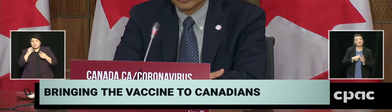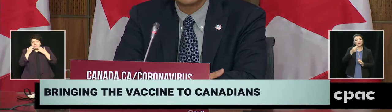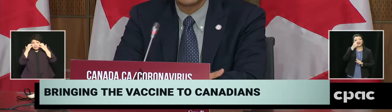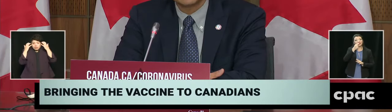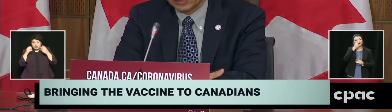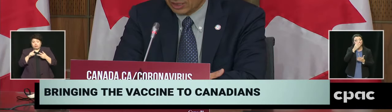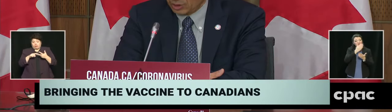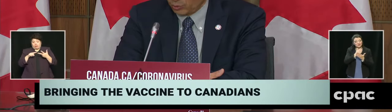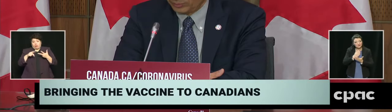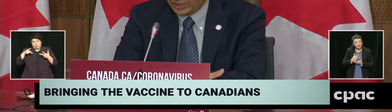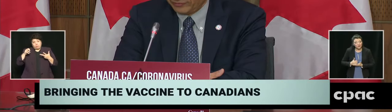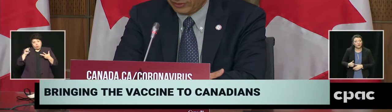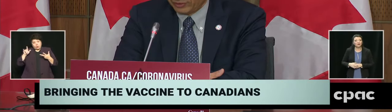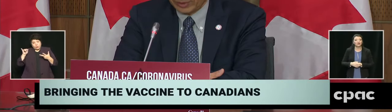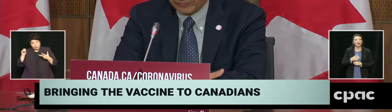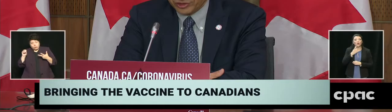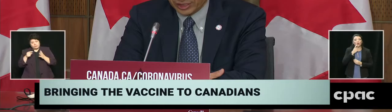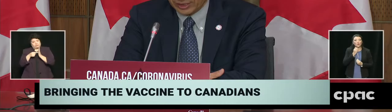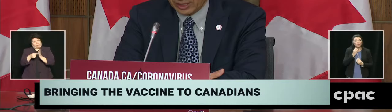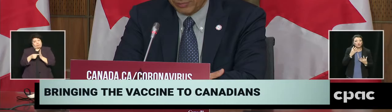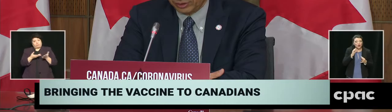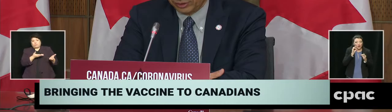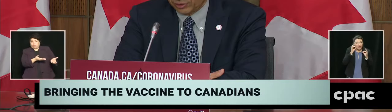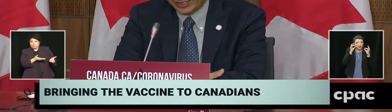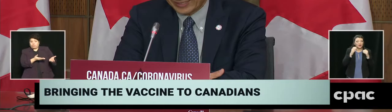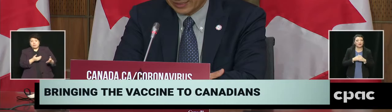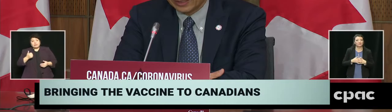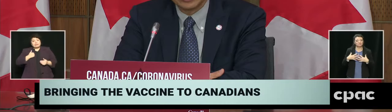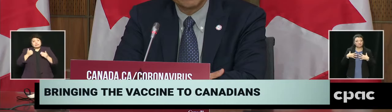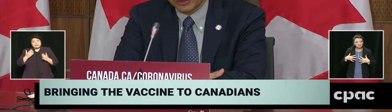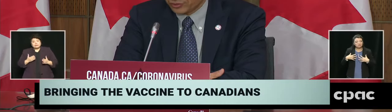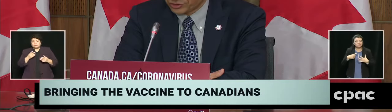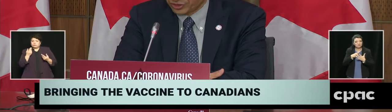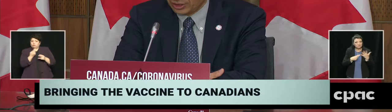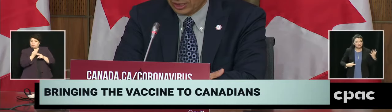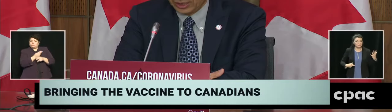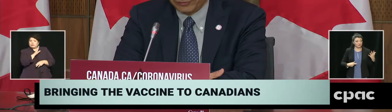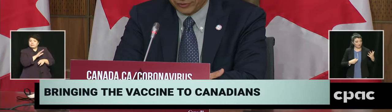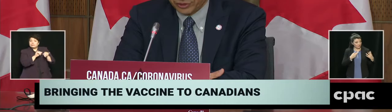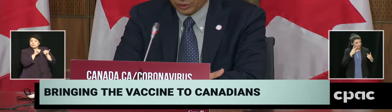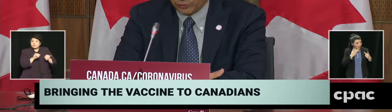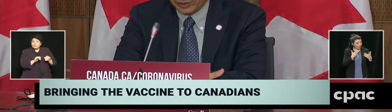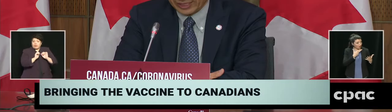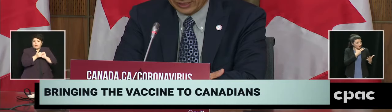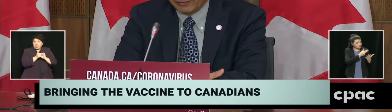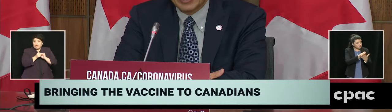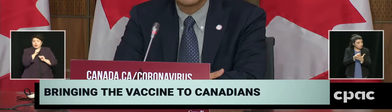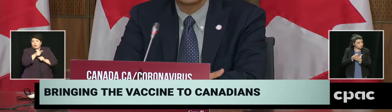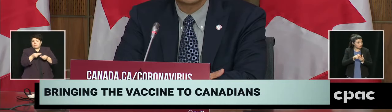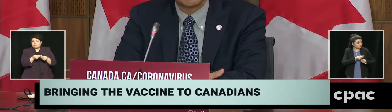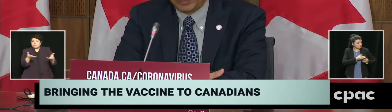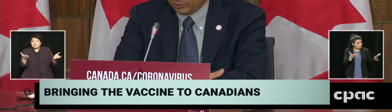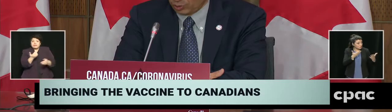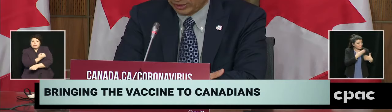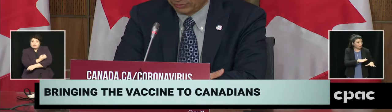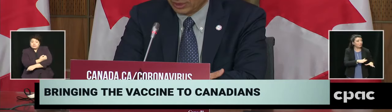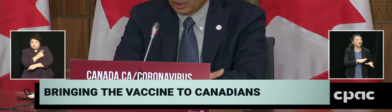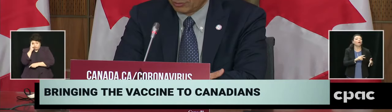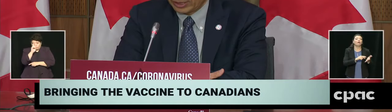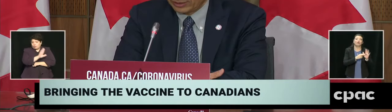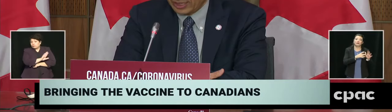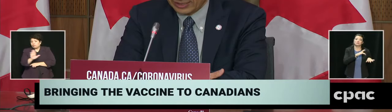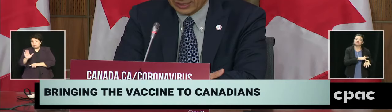understand how Canadians will benefit from leveraging and building on our existing infrastructure in a future COVID-19 vaccine campaign